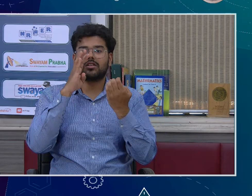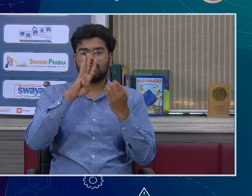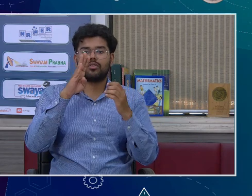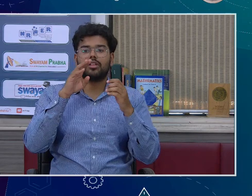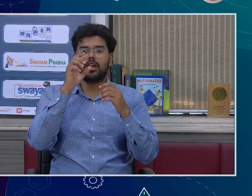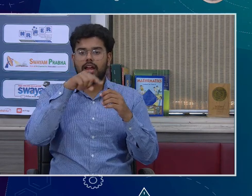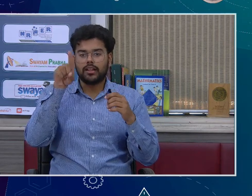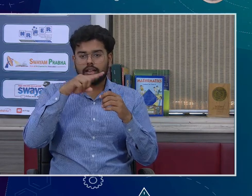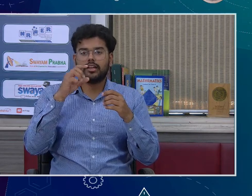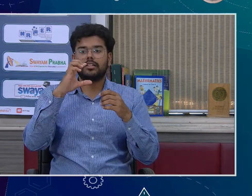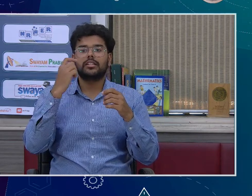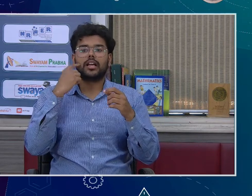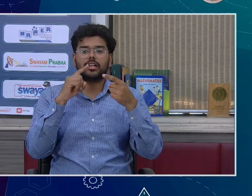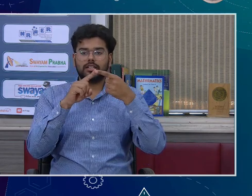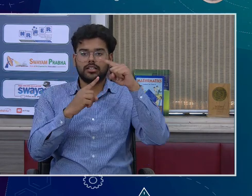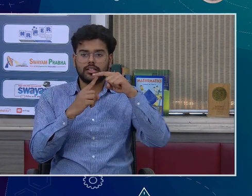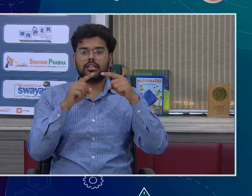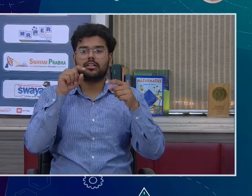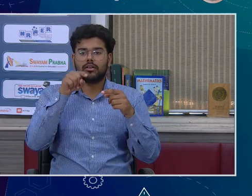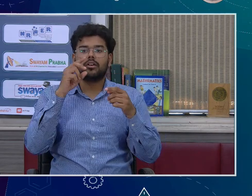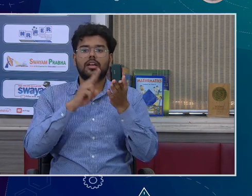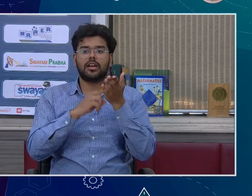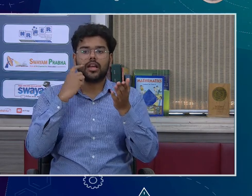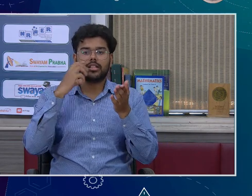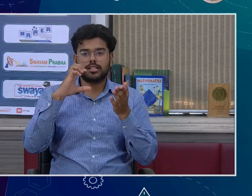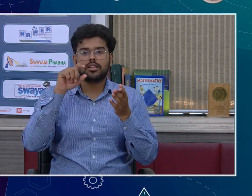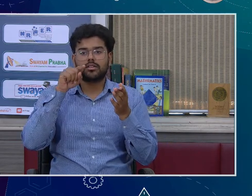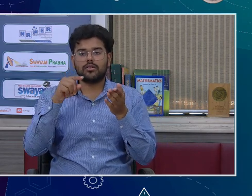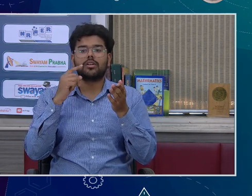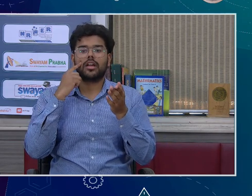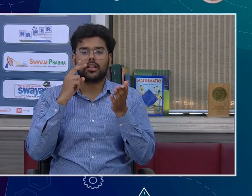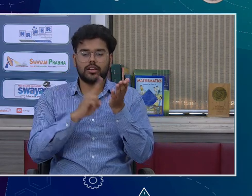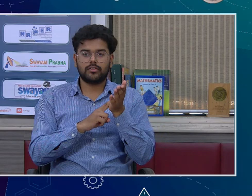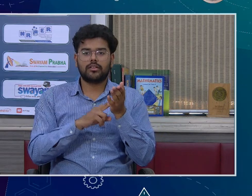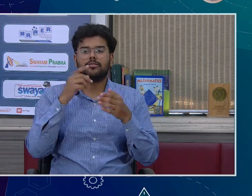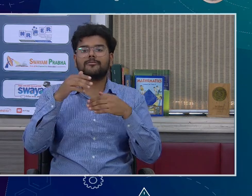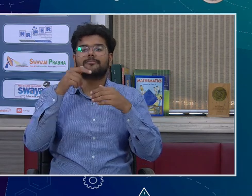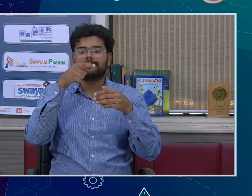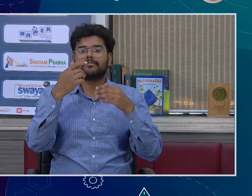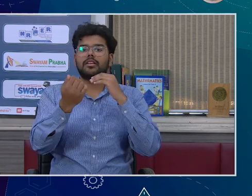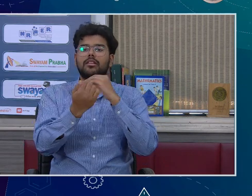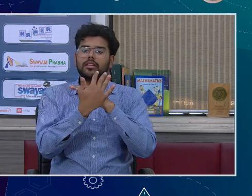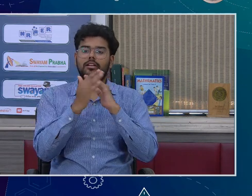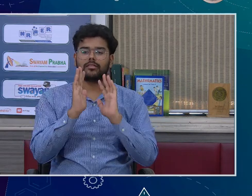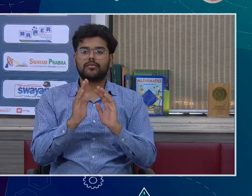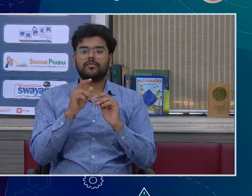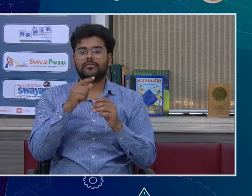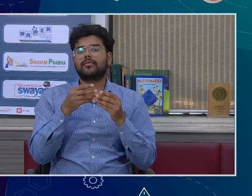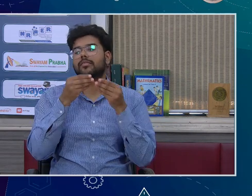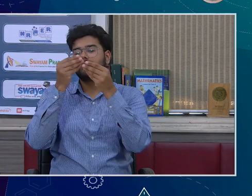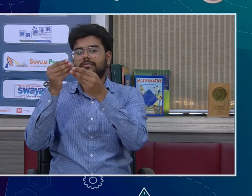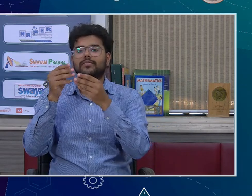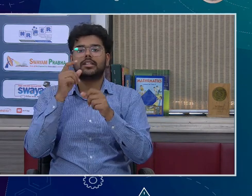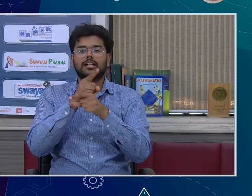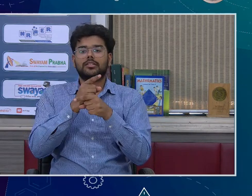dth.class4@ciet.nic.in. This is the email ID on which you can send your homework, and we will pass it on, pass this to Mrs. Mukherjee. So